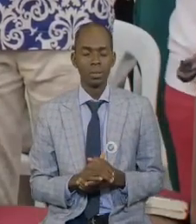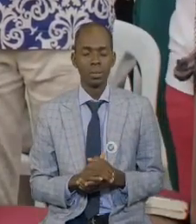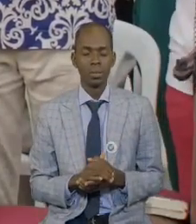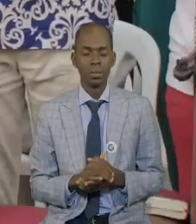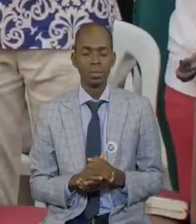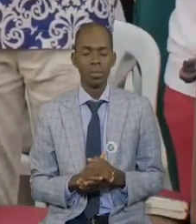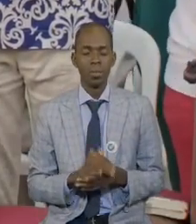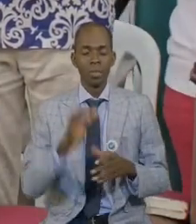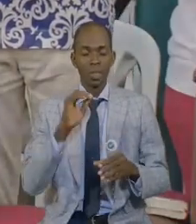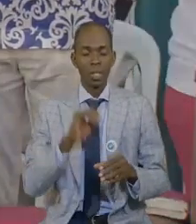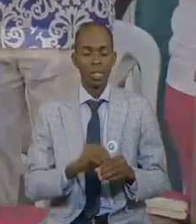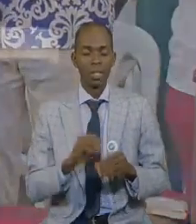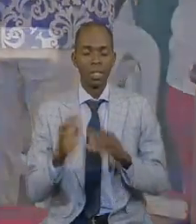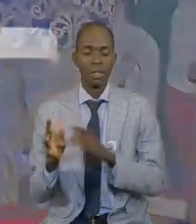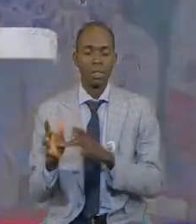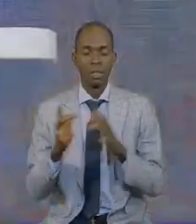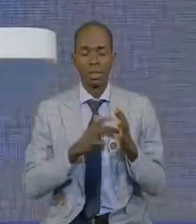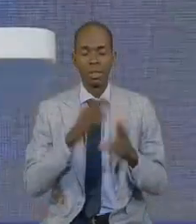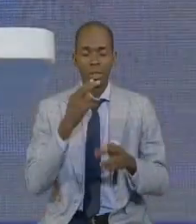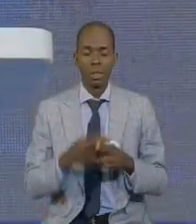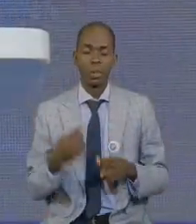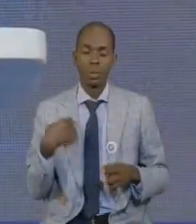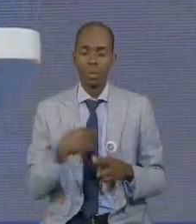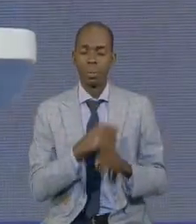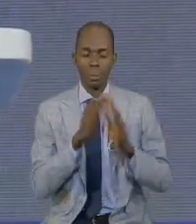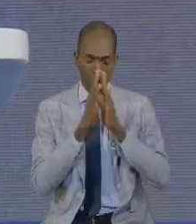in Jesus in Jesus name